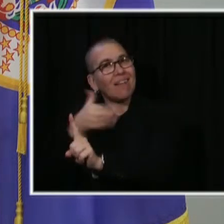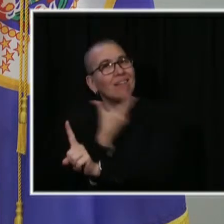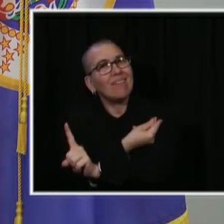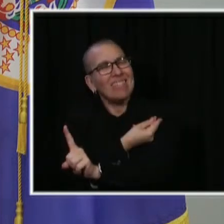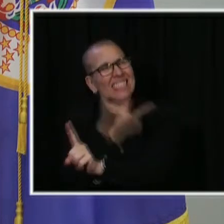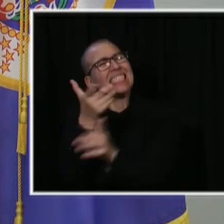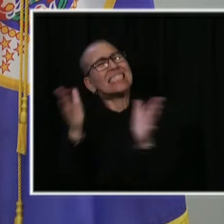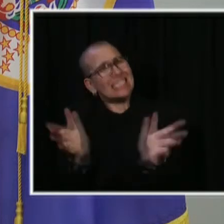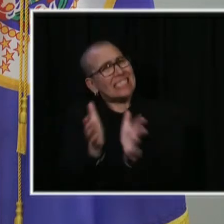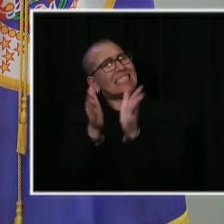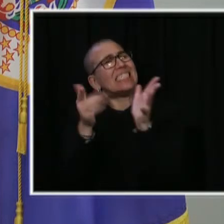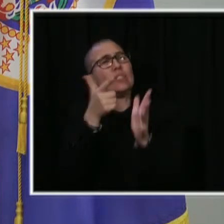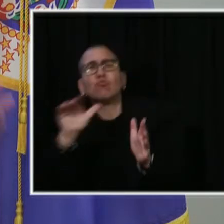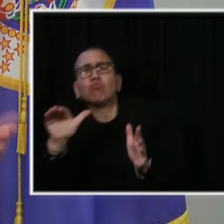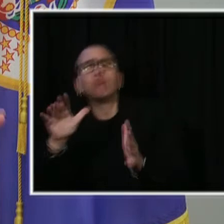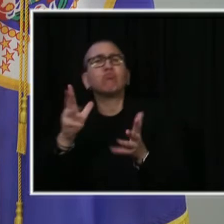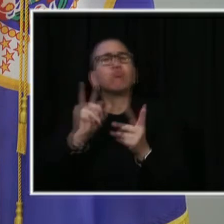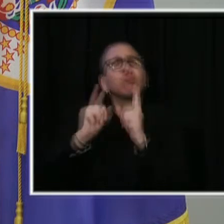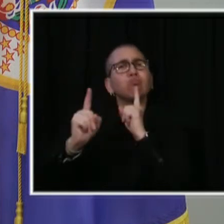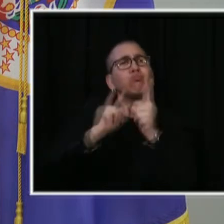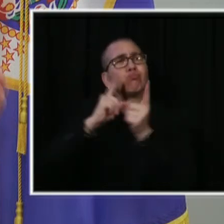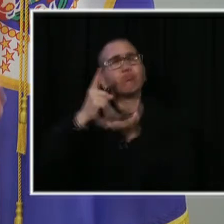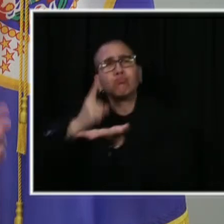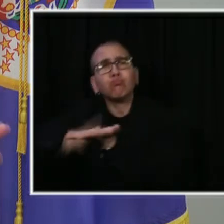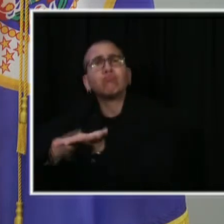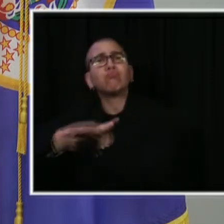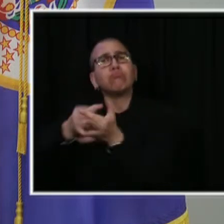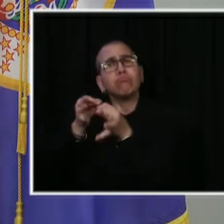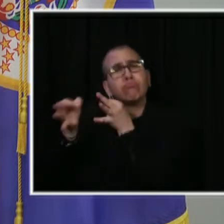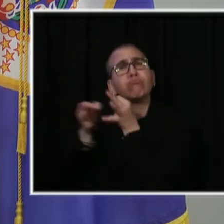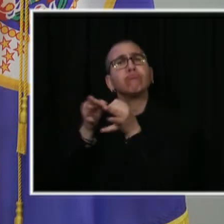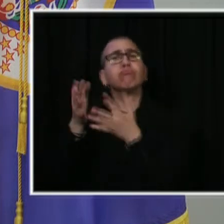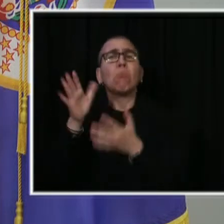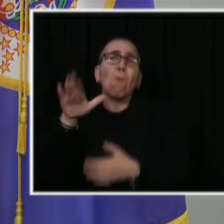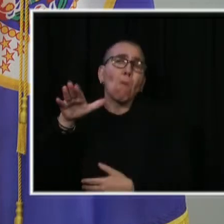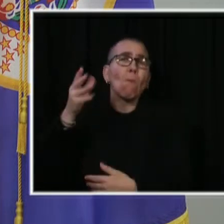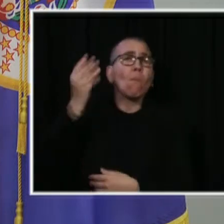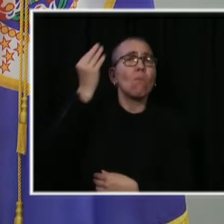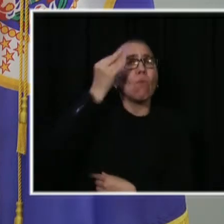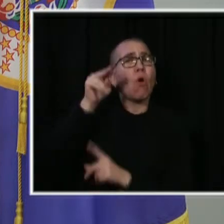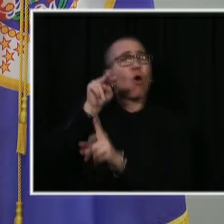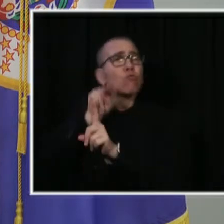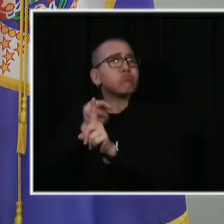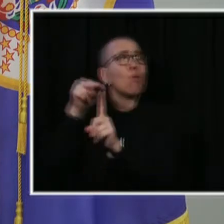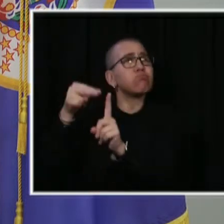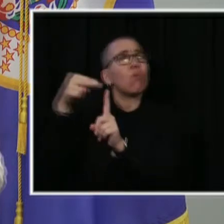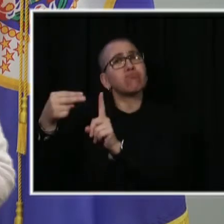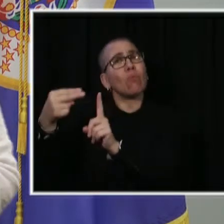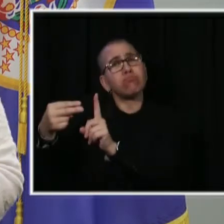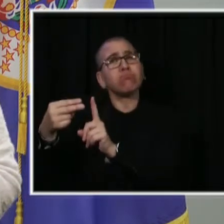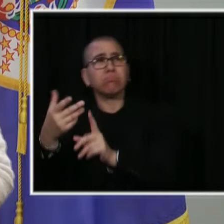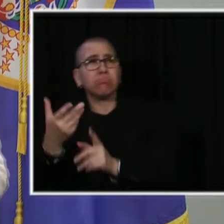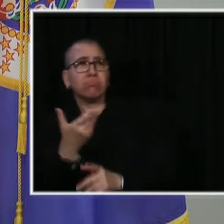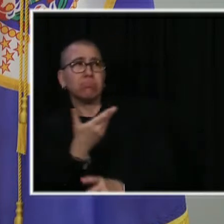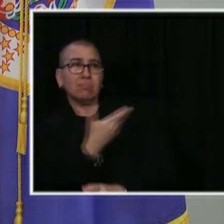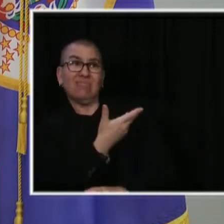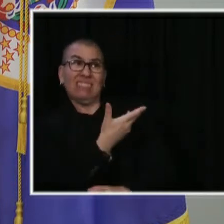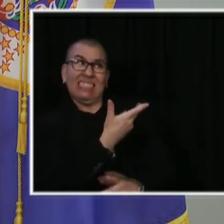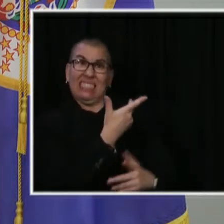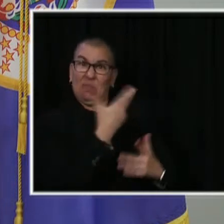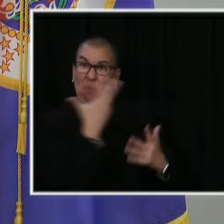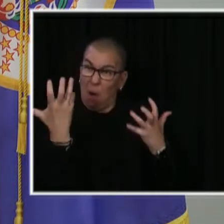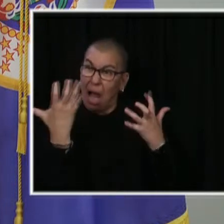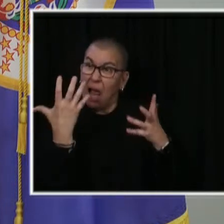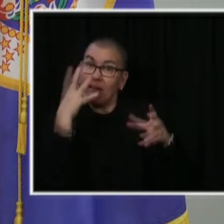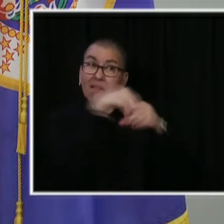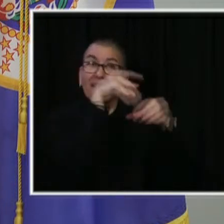many of the activities that are no longer going to be prohibited by government action are still